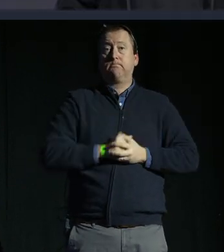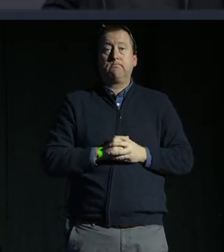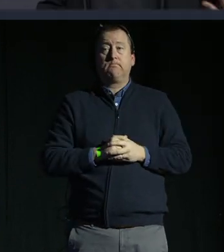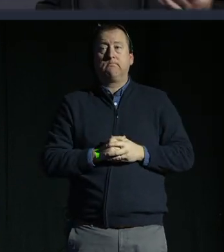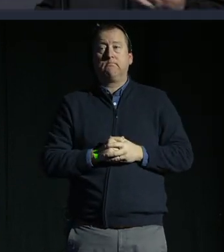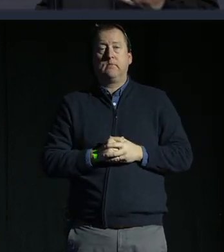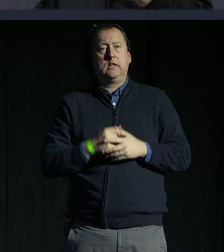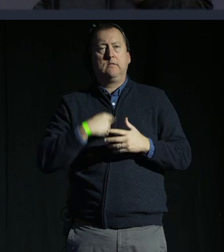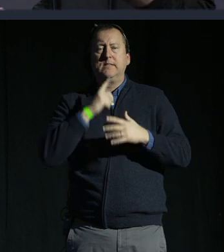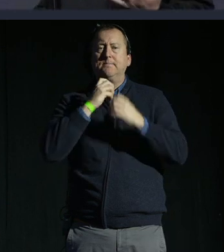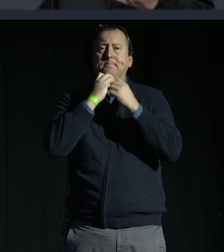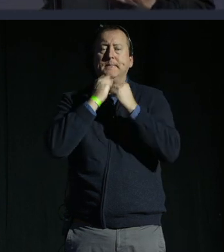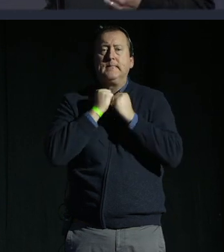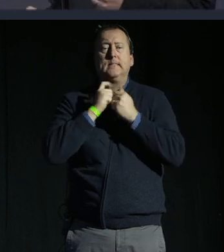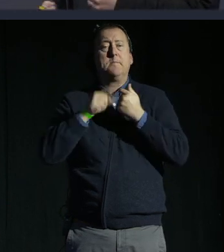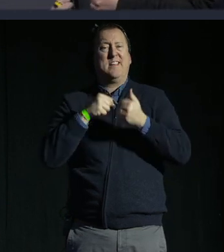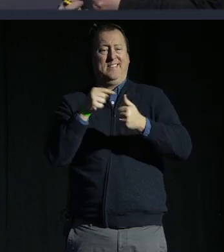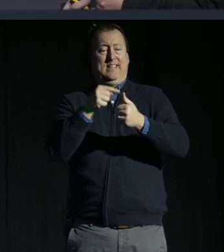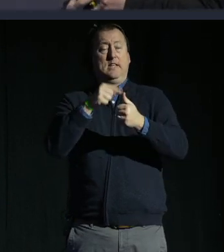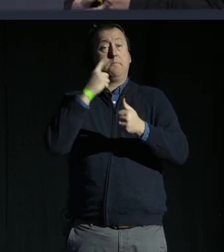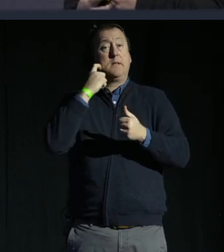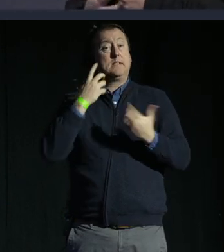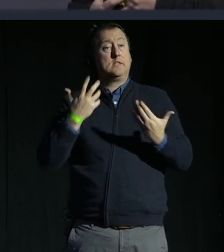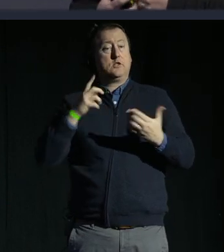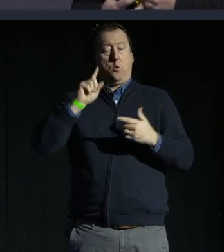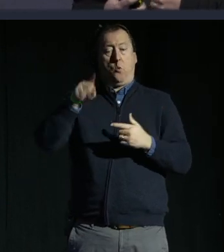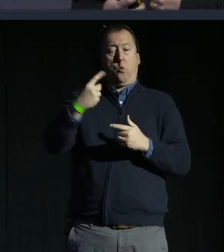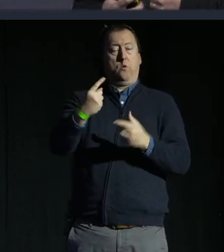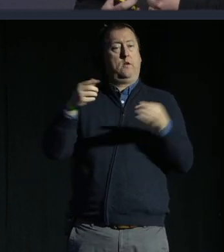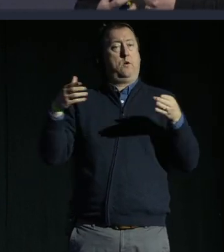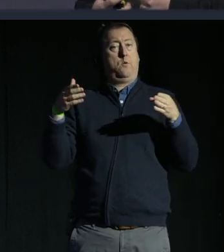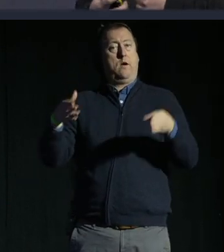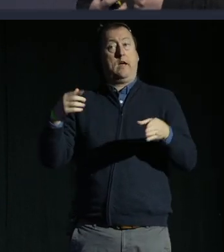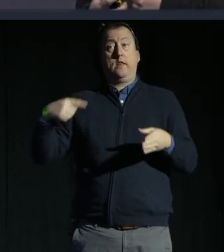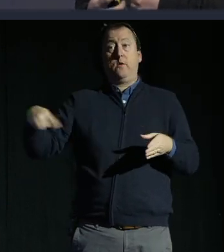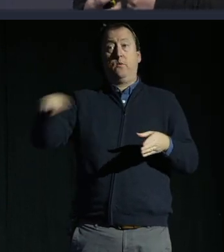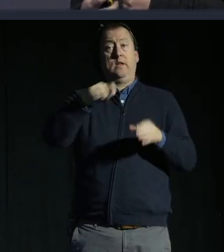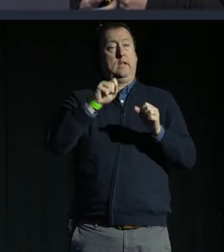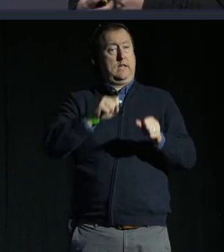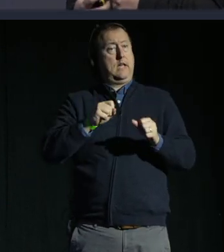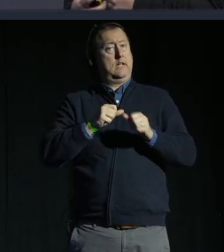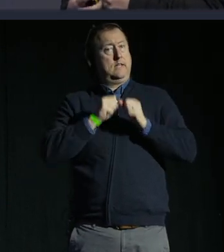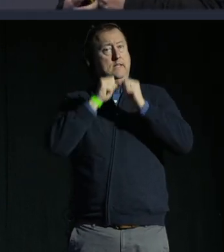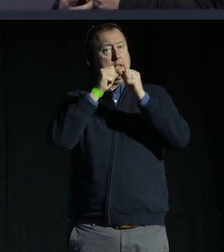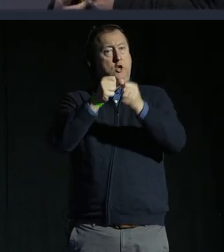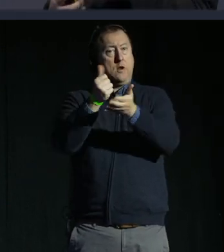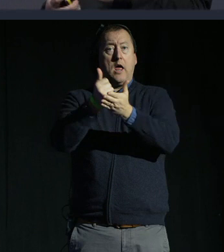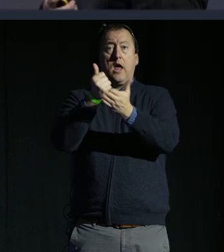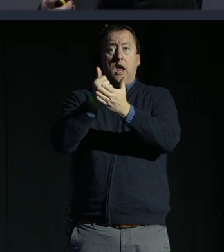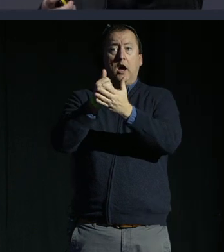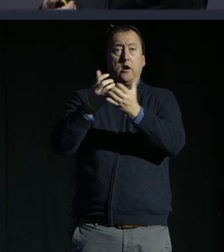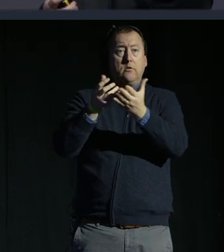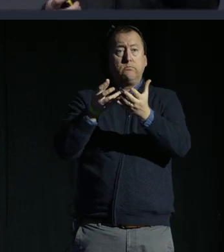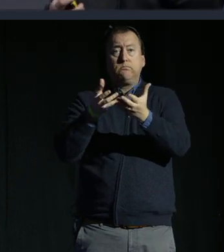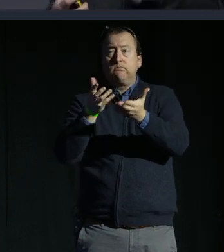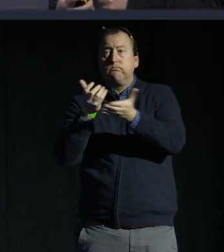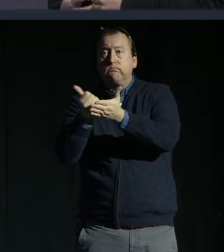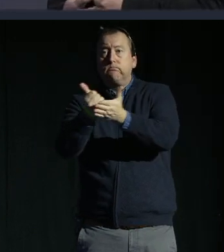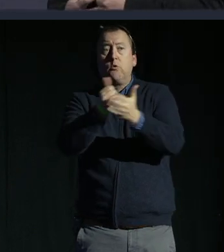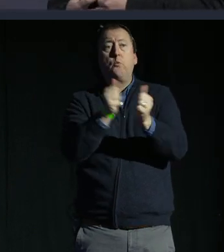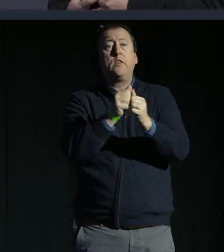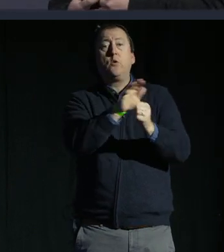I care about this because it's the only way that we can continue to steward the DBT community over the very long term.